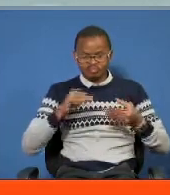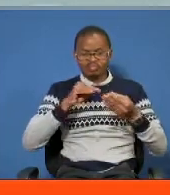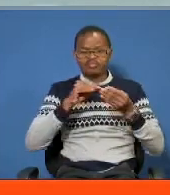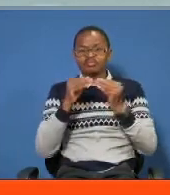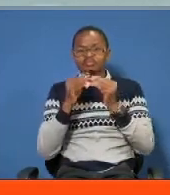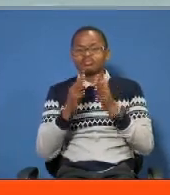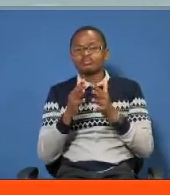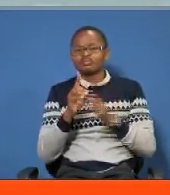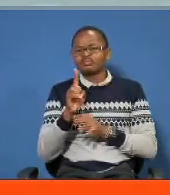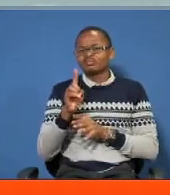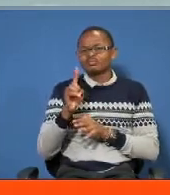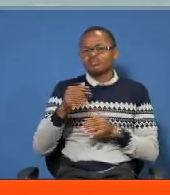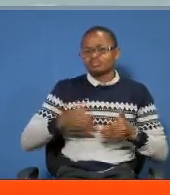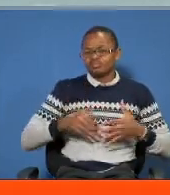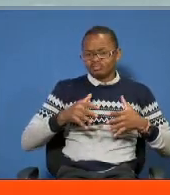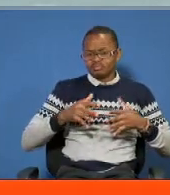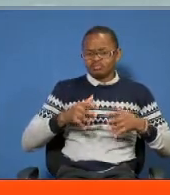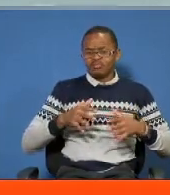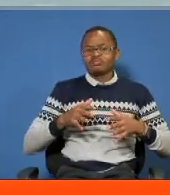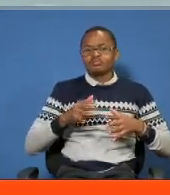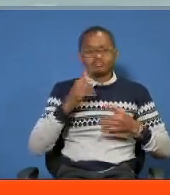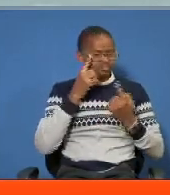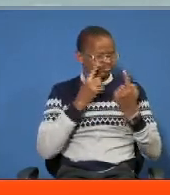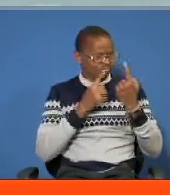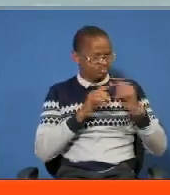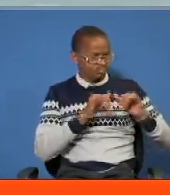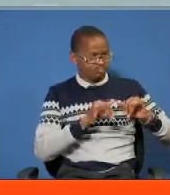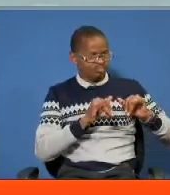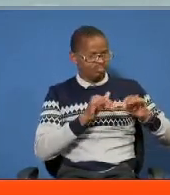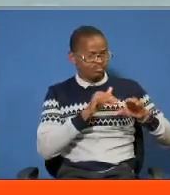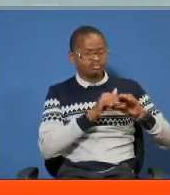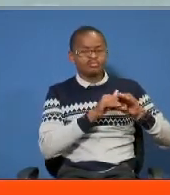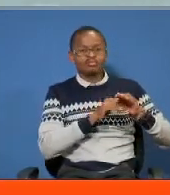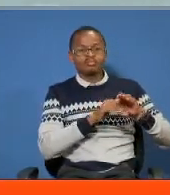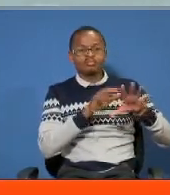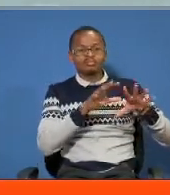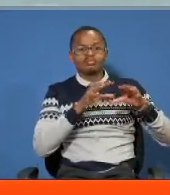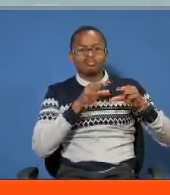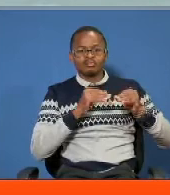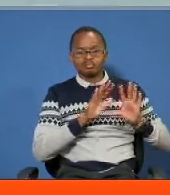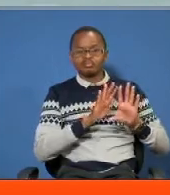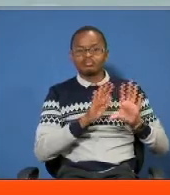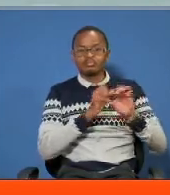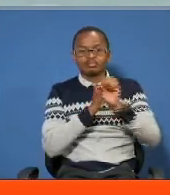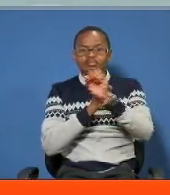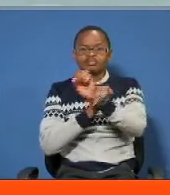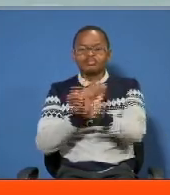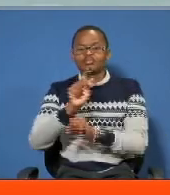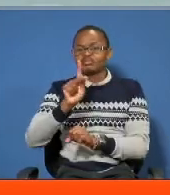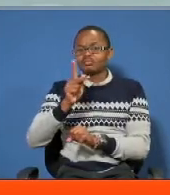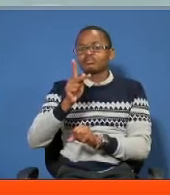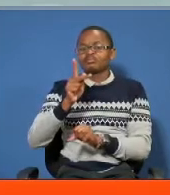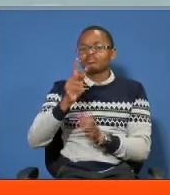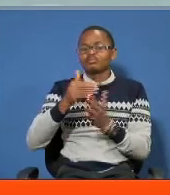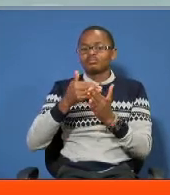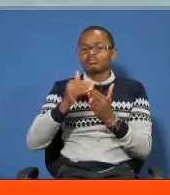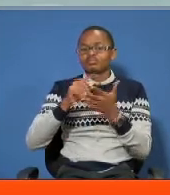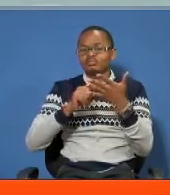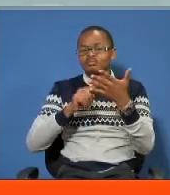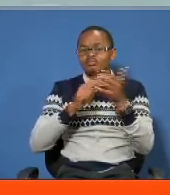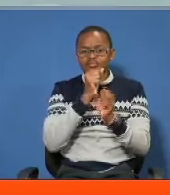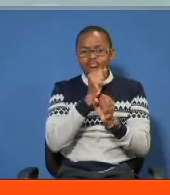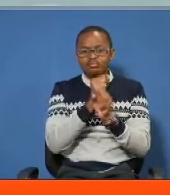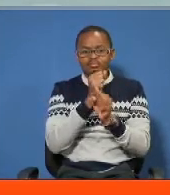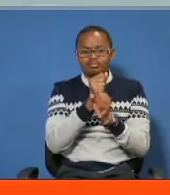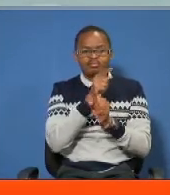young innovators, and therefore the young people have been decrying that they have been left behind. They're not receiving support. As the Kenya National Innovation